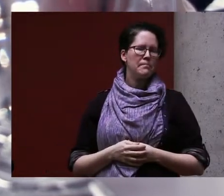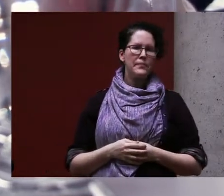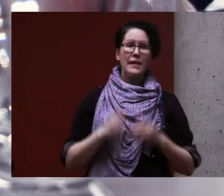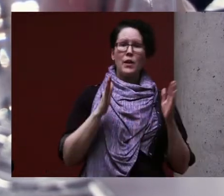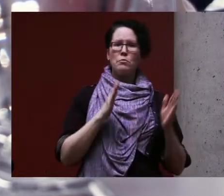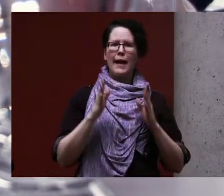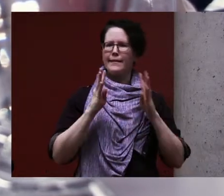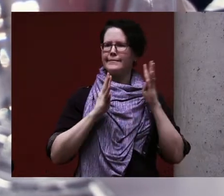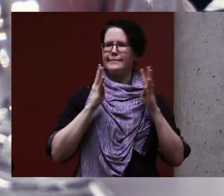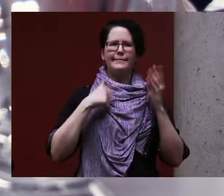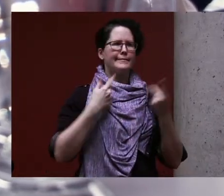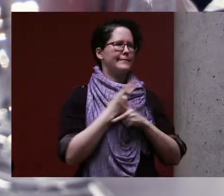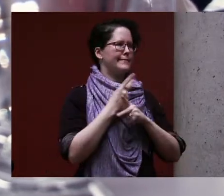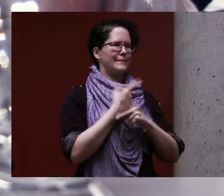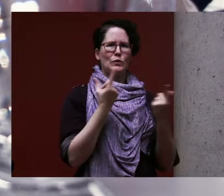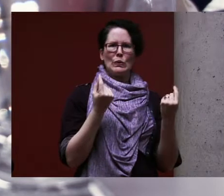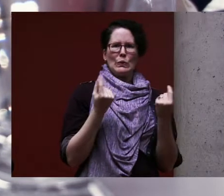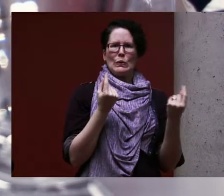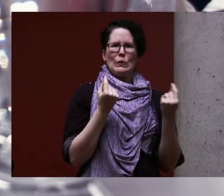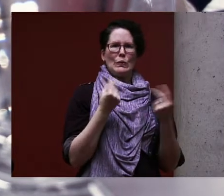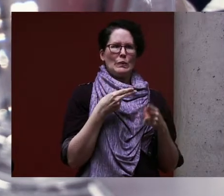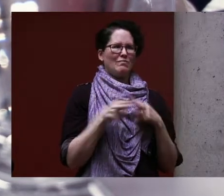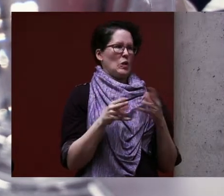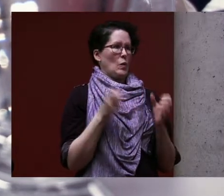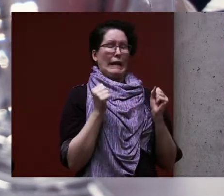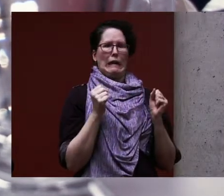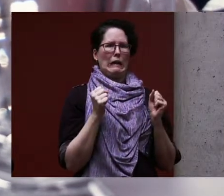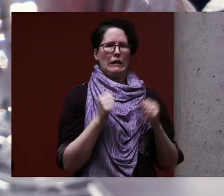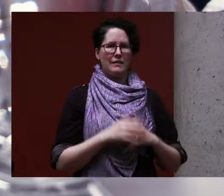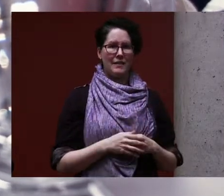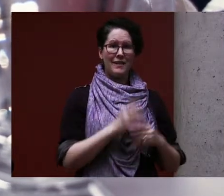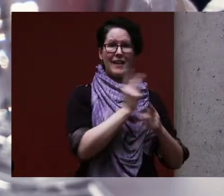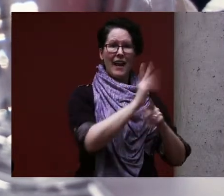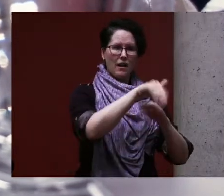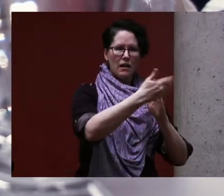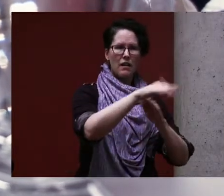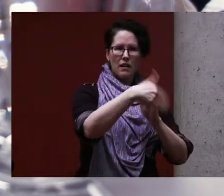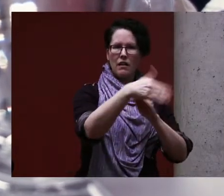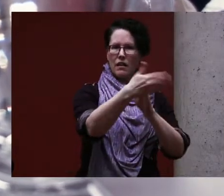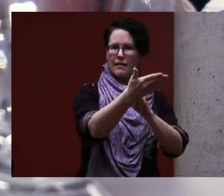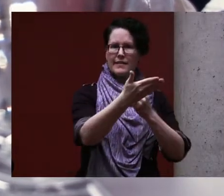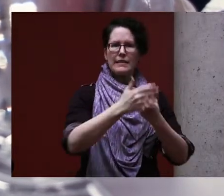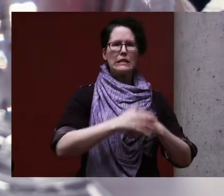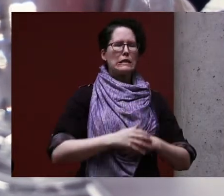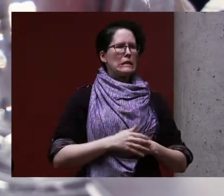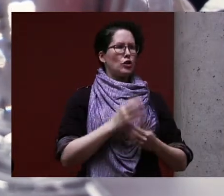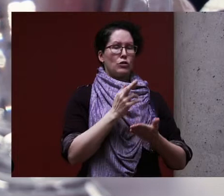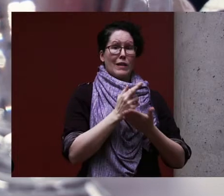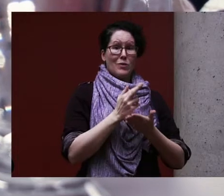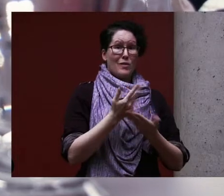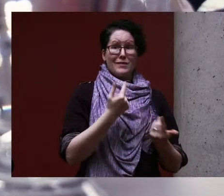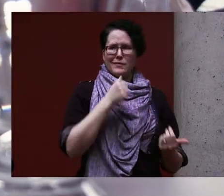for Laura, and fast. Given her need for 24/7 care, I had neither the resources or the